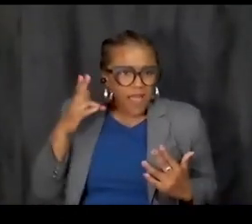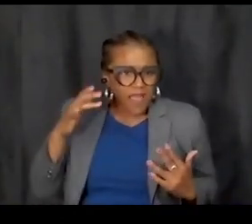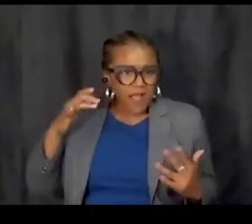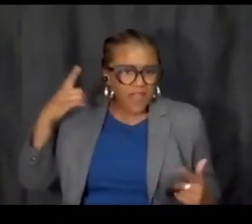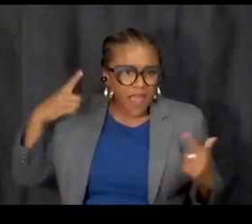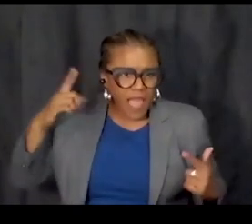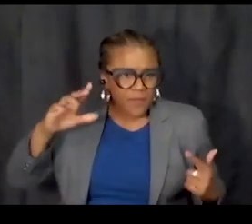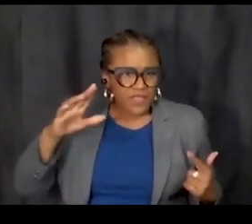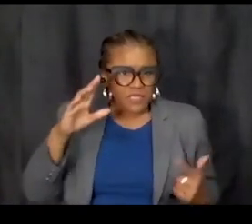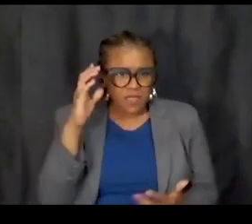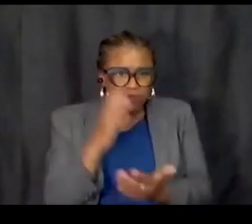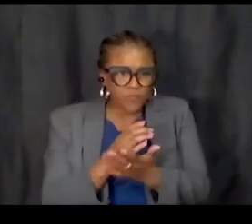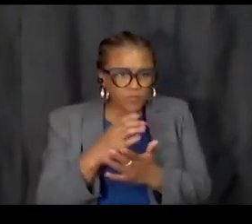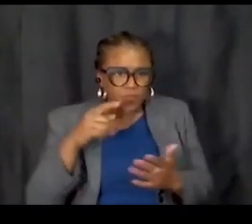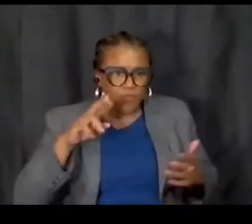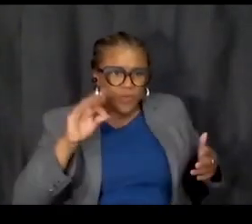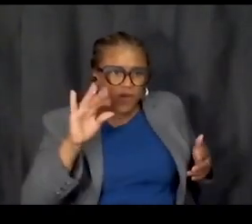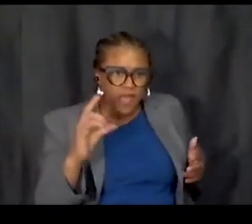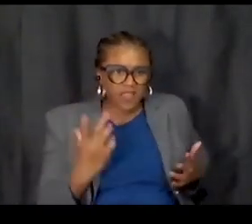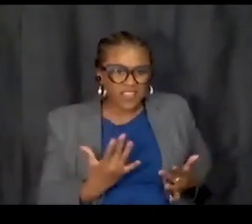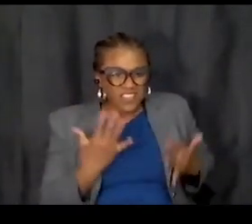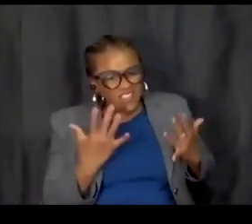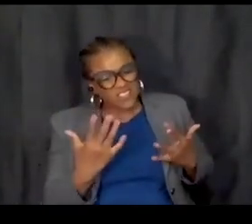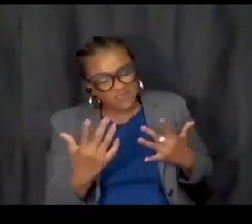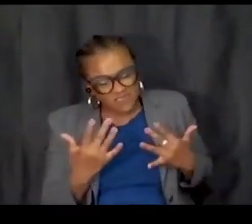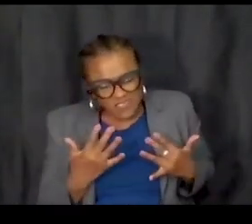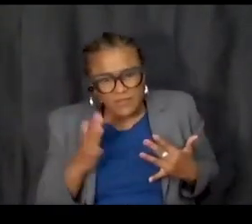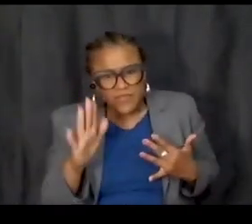rend his magnum sleeve and.